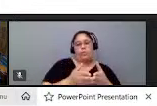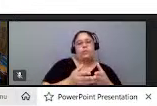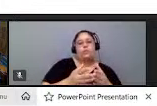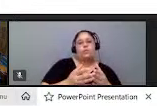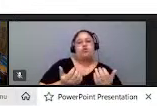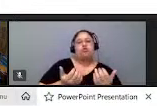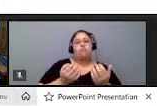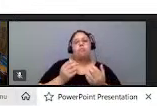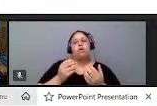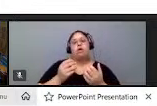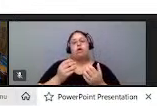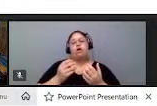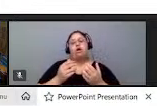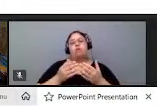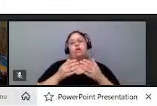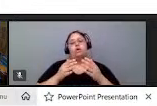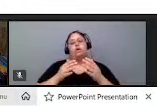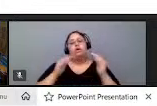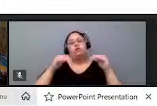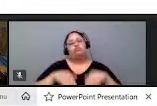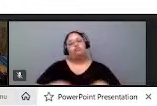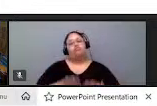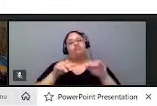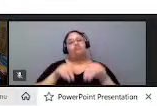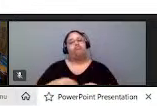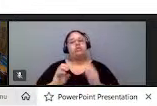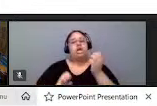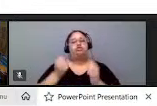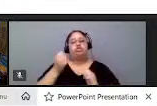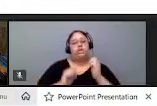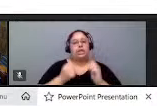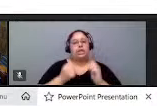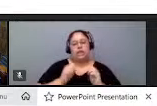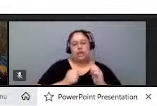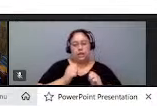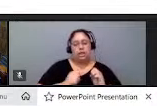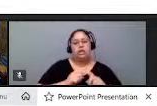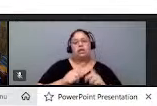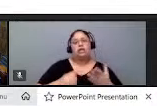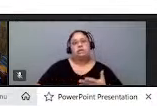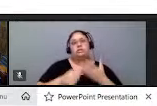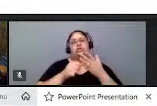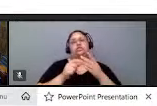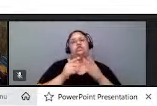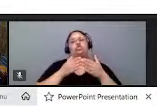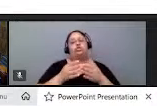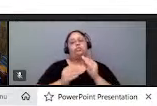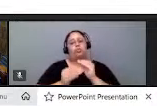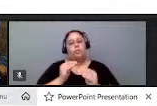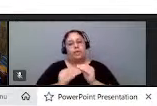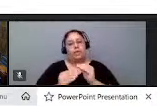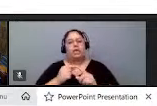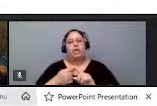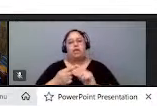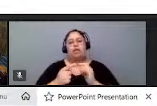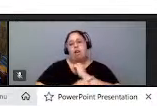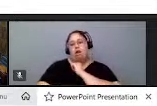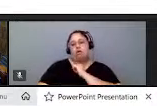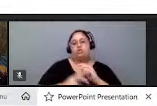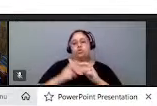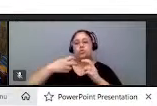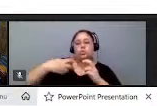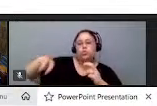engineering facilities that are um facilitated and assist ing the Ship Repair and then lastly the